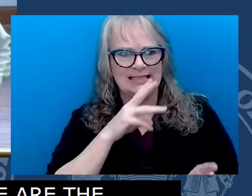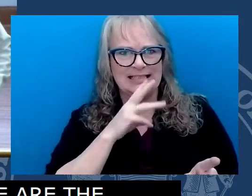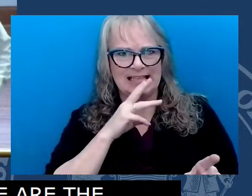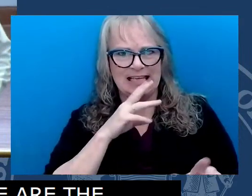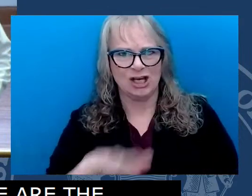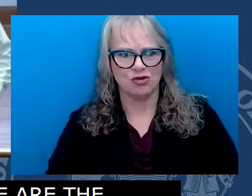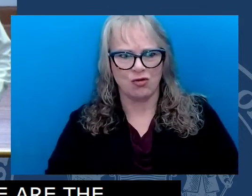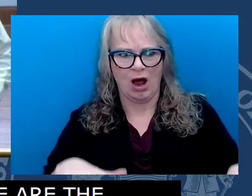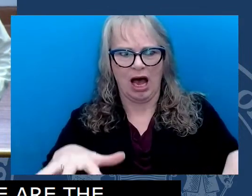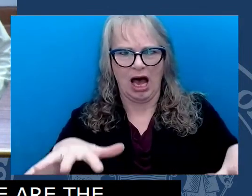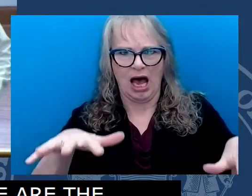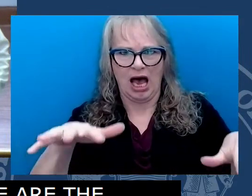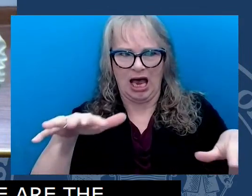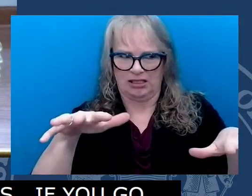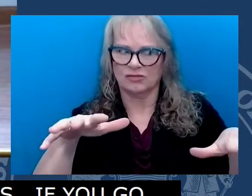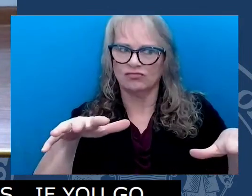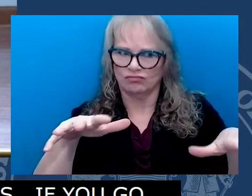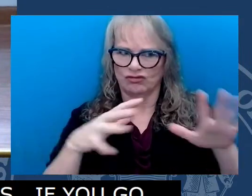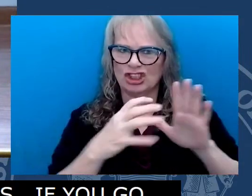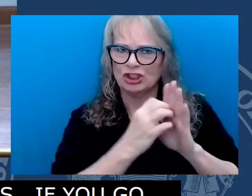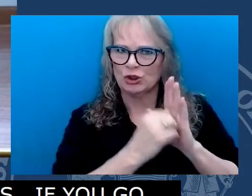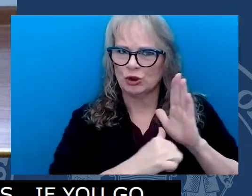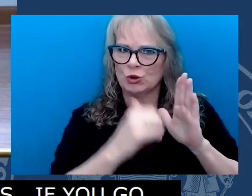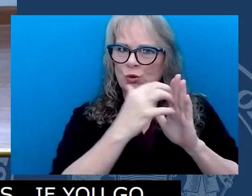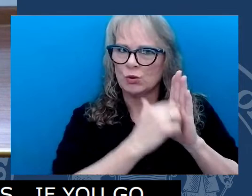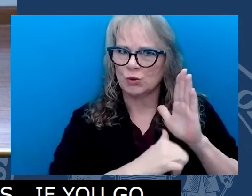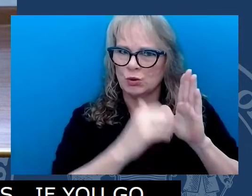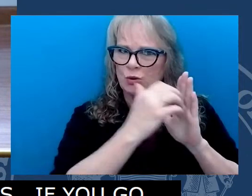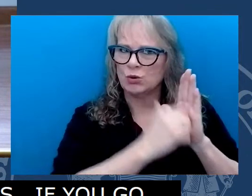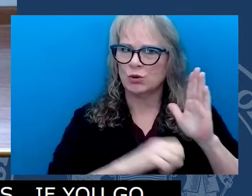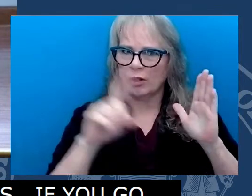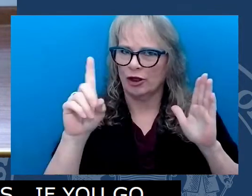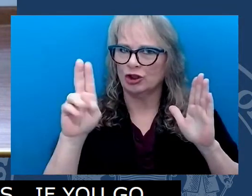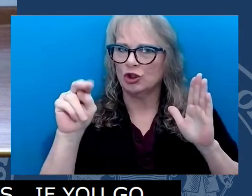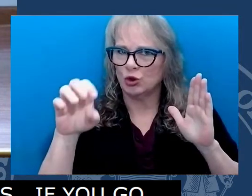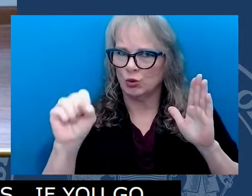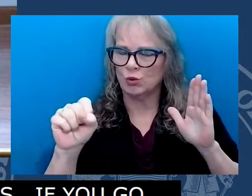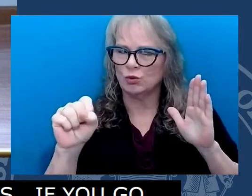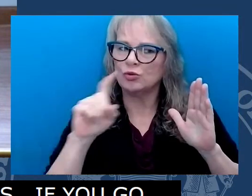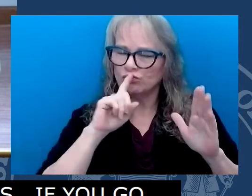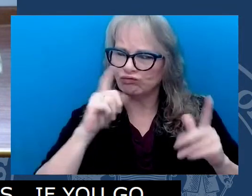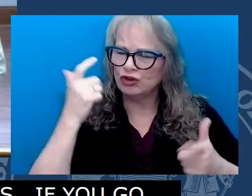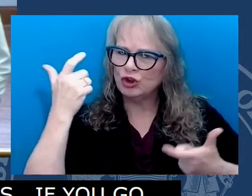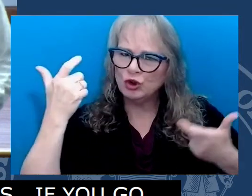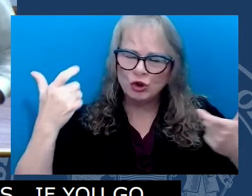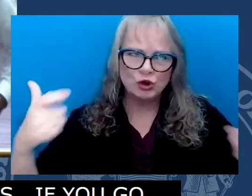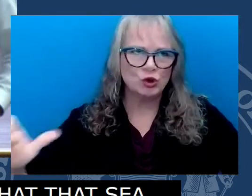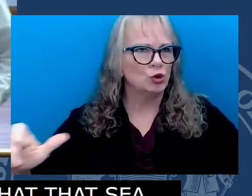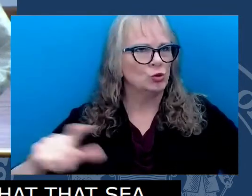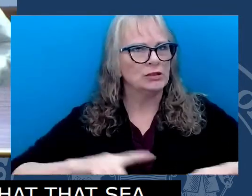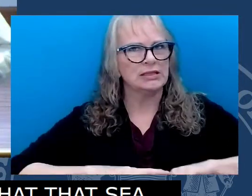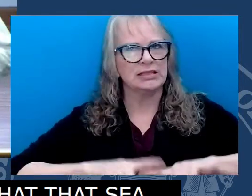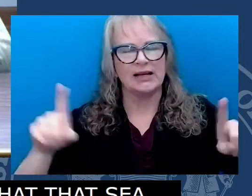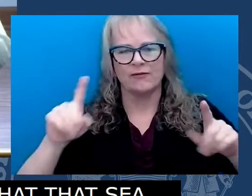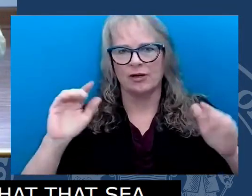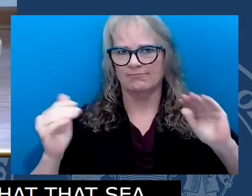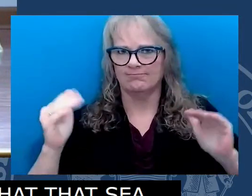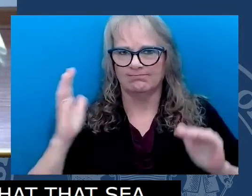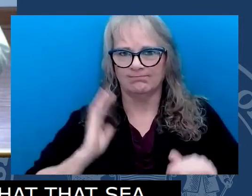over the last, I don't know, 10 or 20 years, wouldn't you say, Sean? It's dramatically different than what it was. And